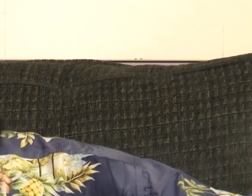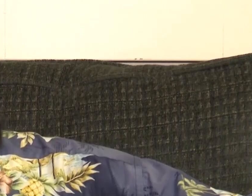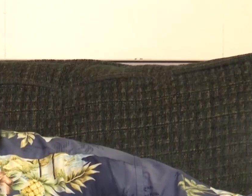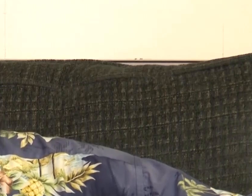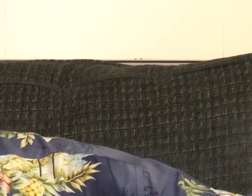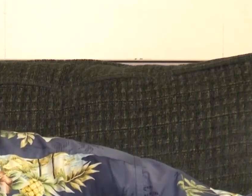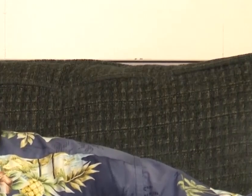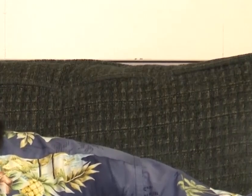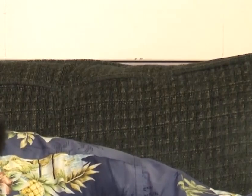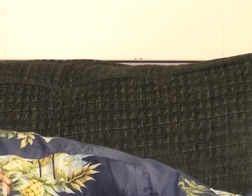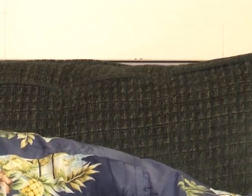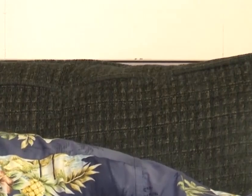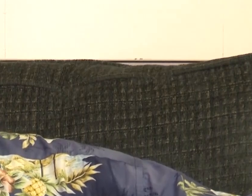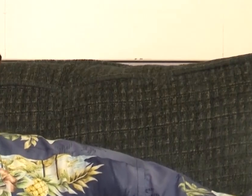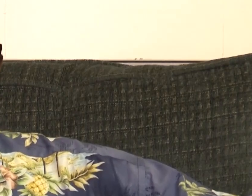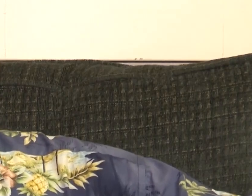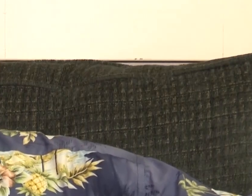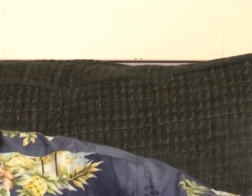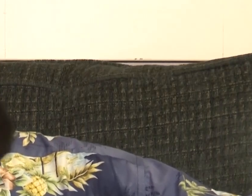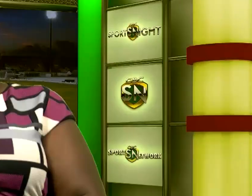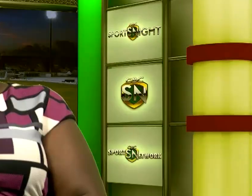beat me one-on-one.